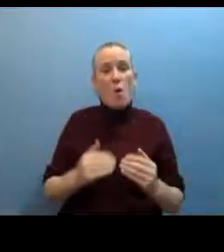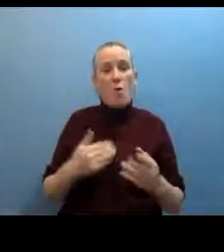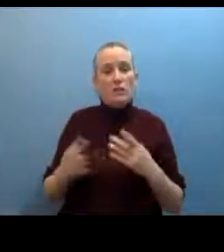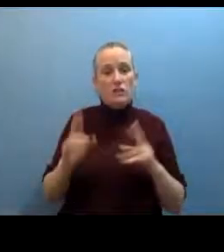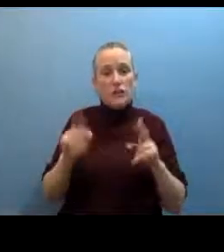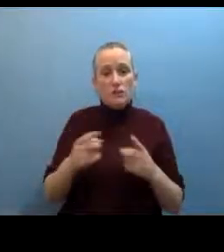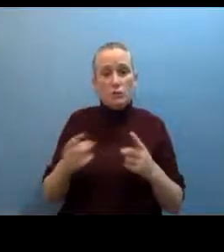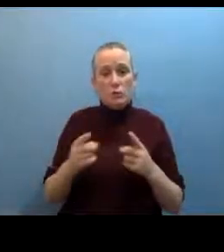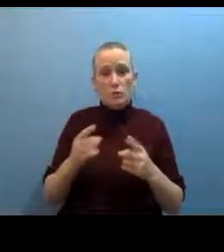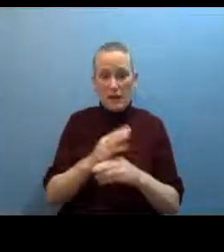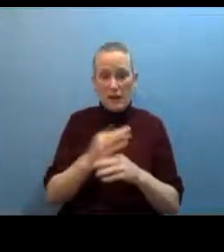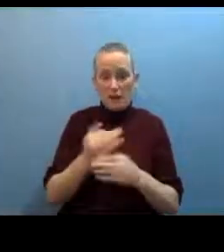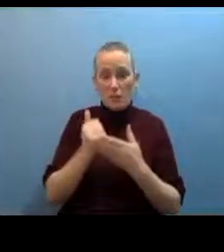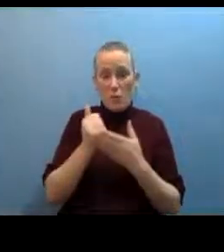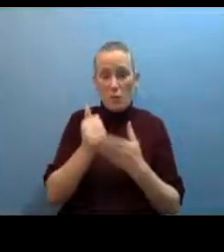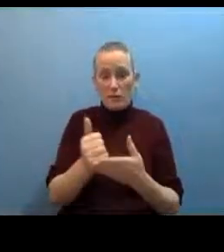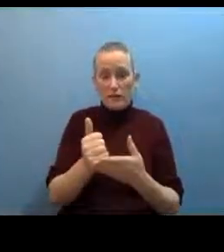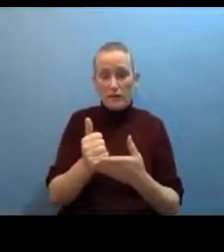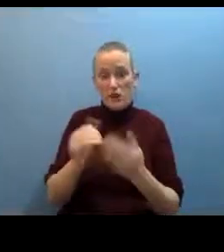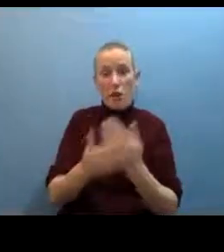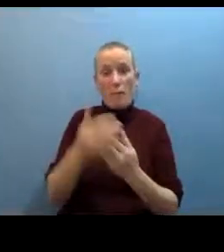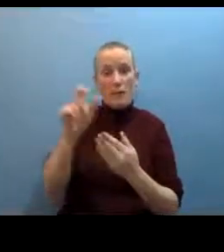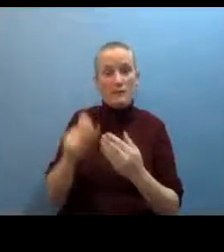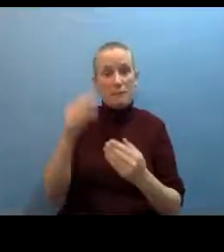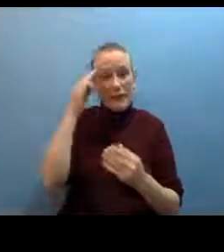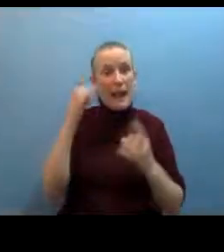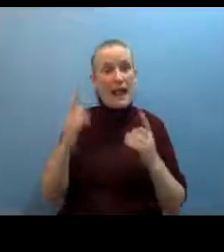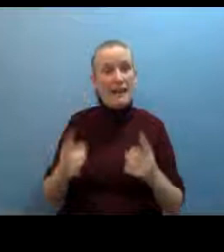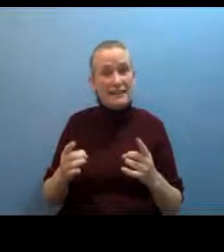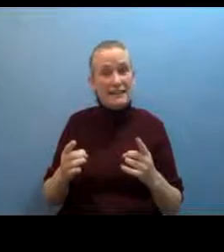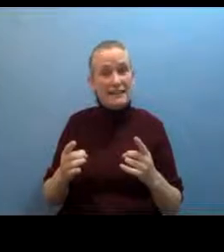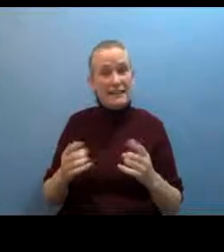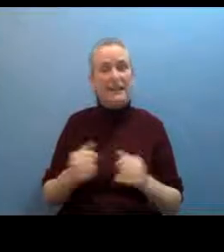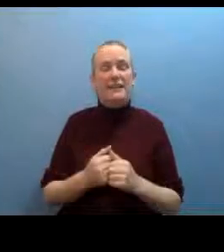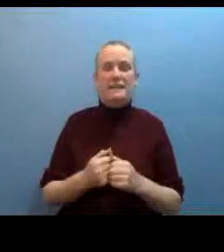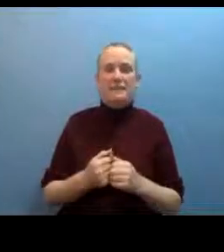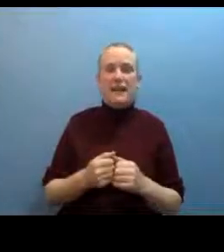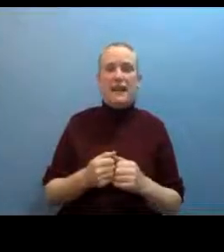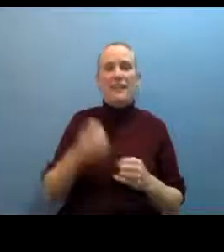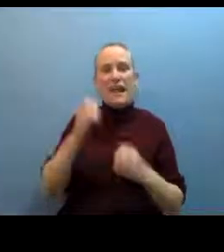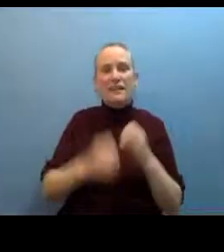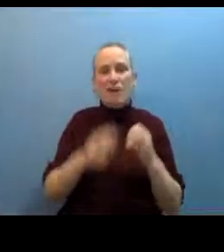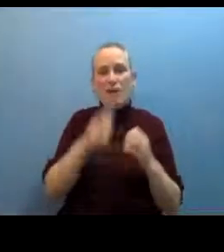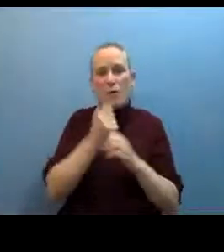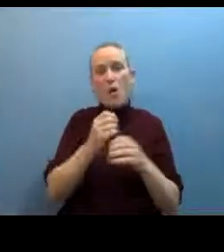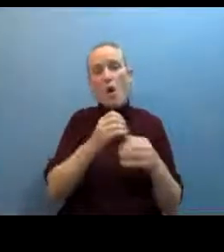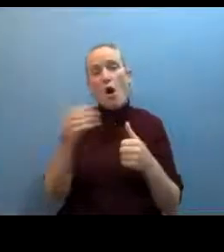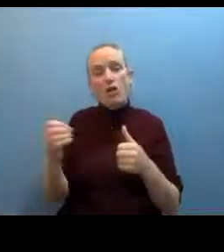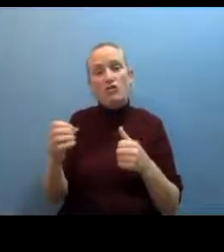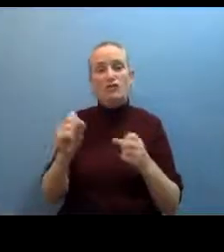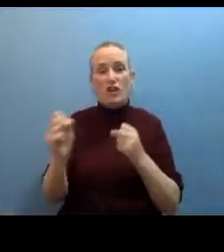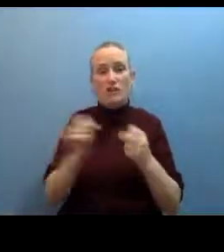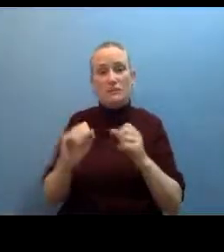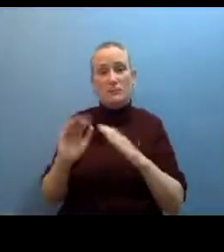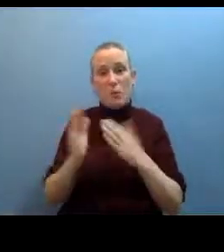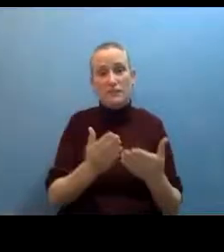support your young person's mental health. We'll talk a little bit about the end about other services and supports available too.